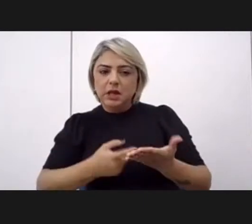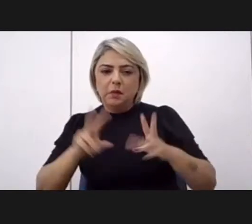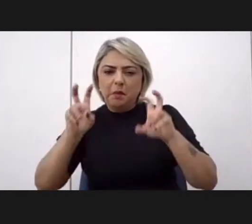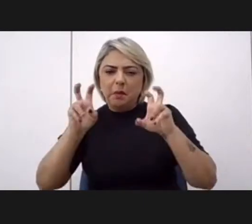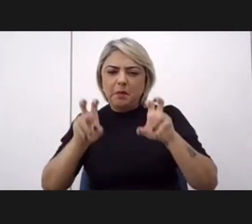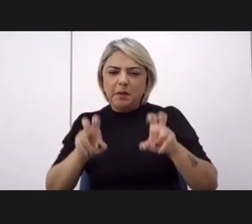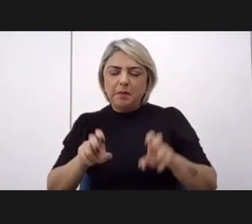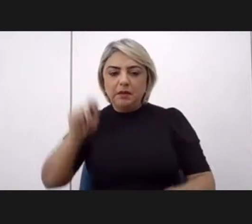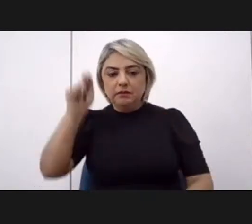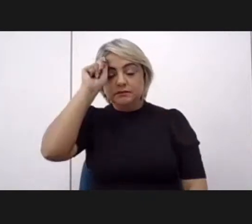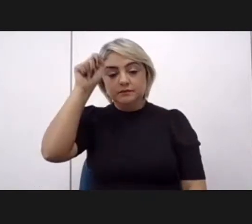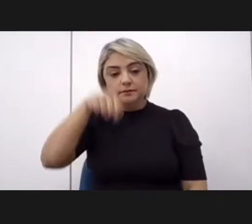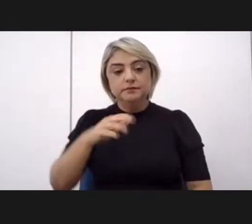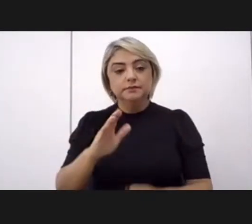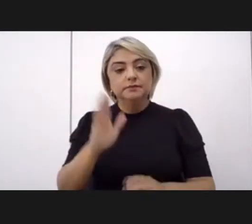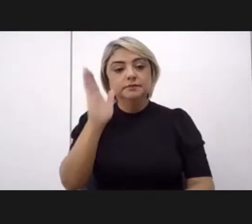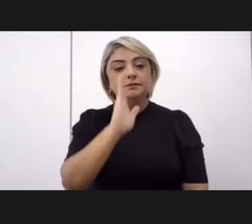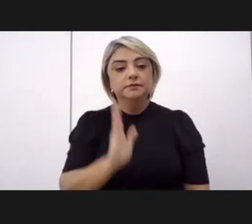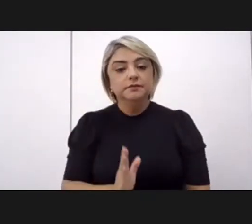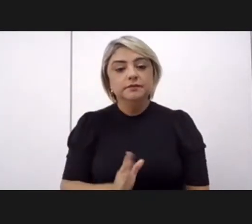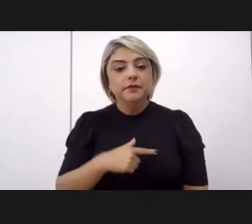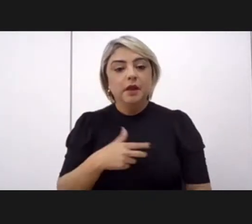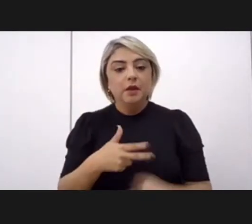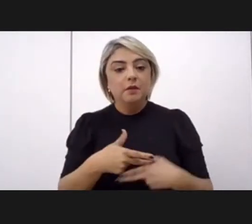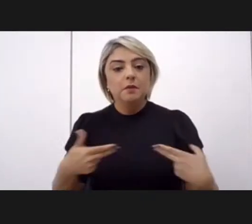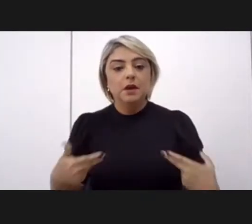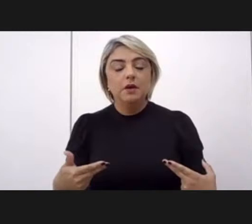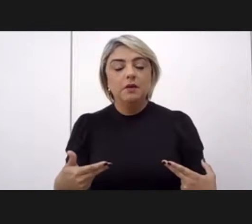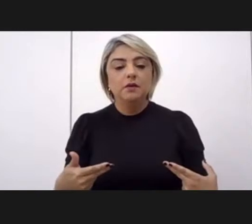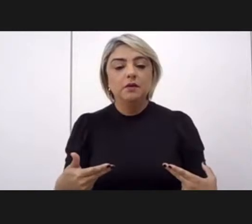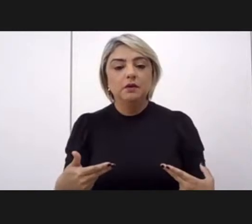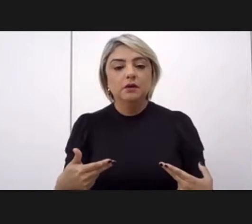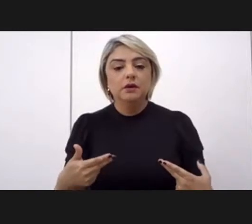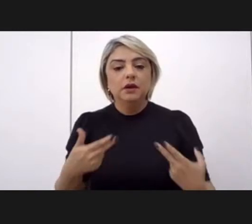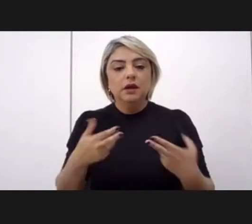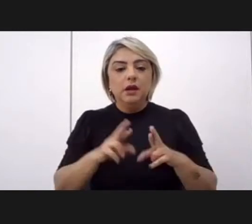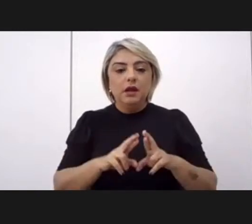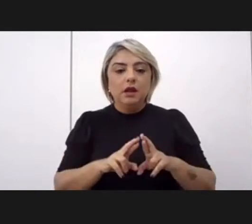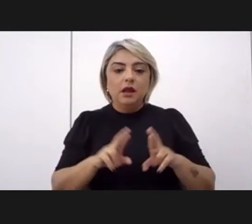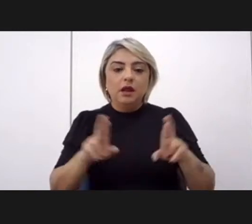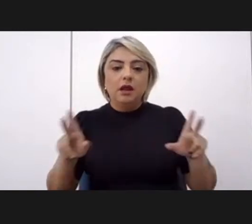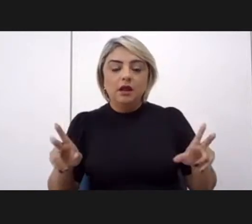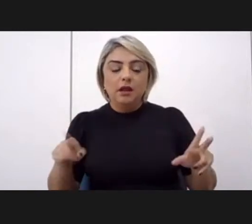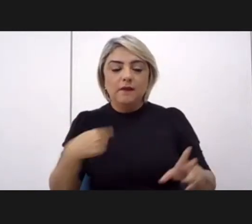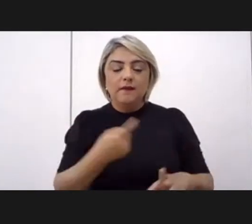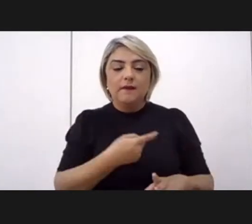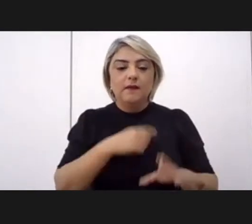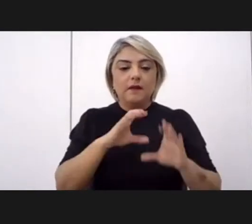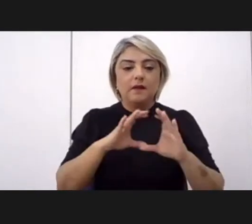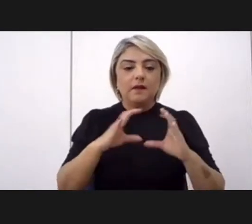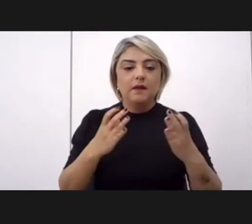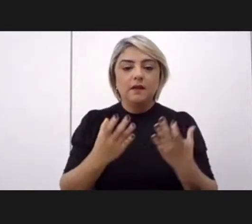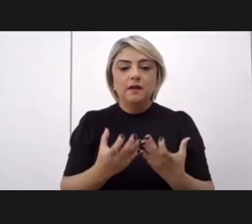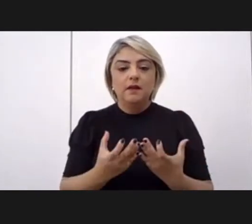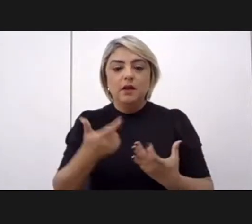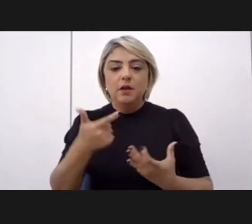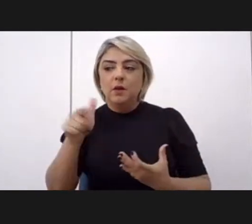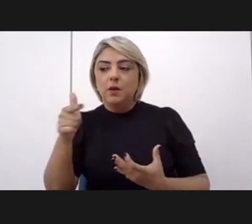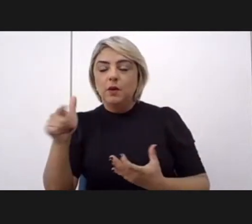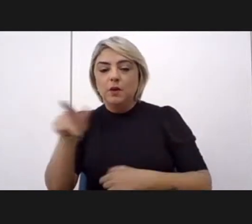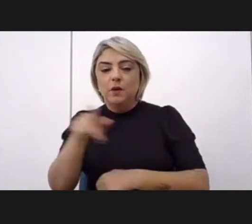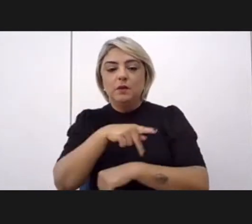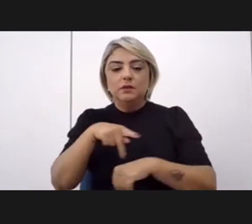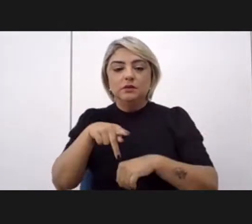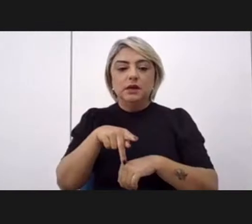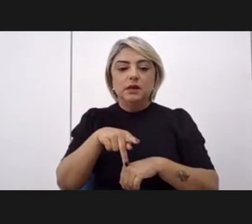Brazil is something that distinguishes our community from other countries where there are not